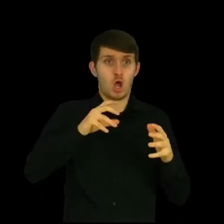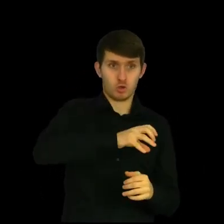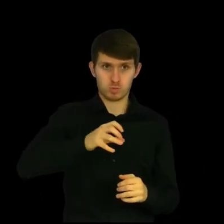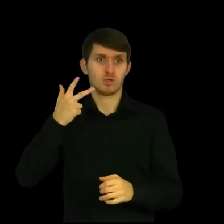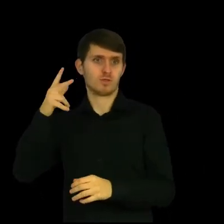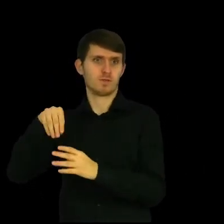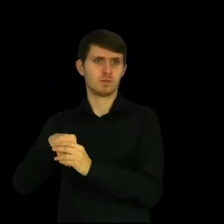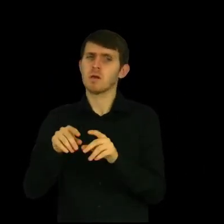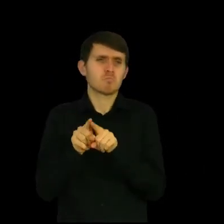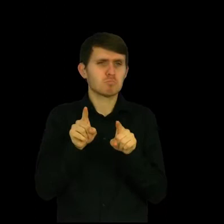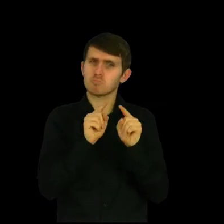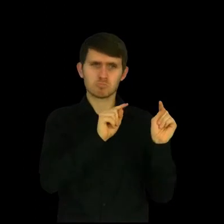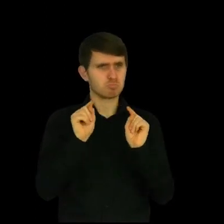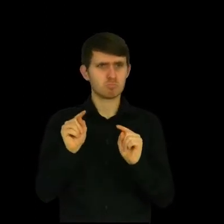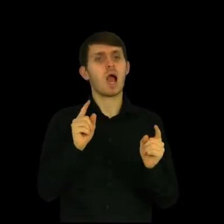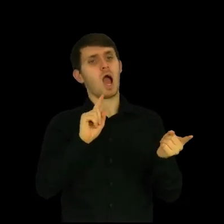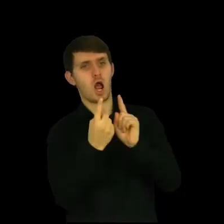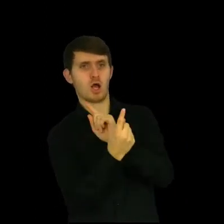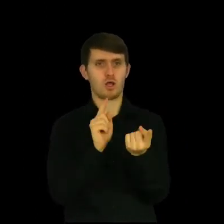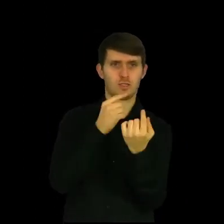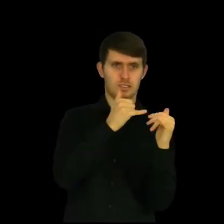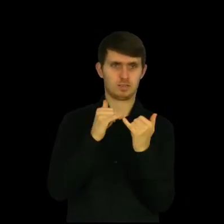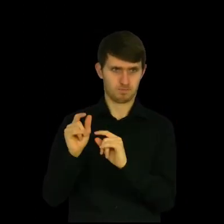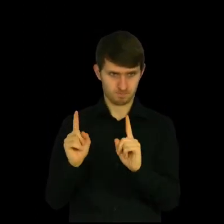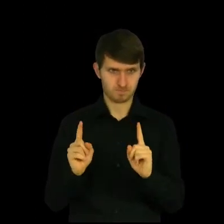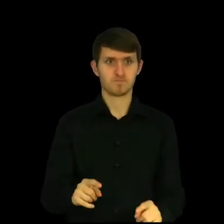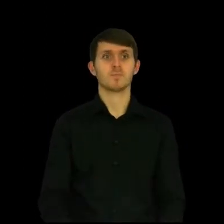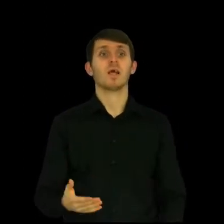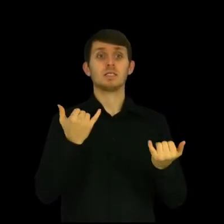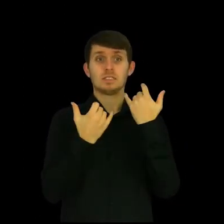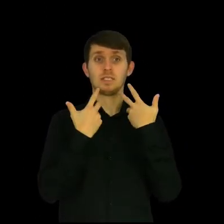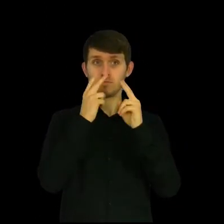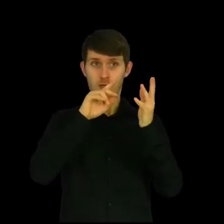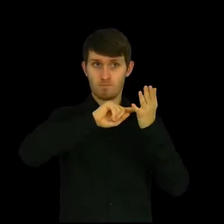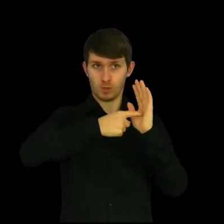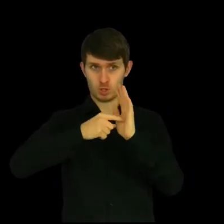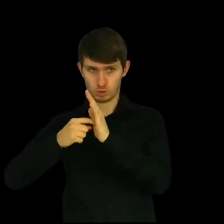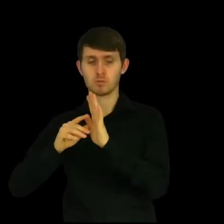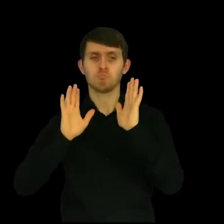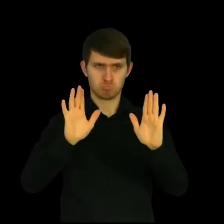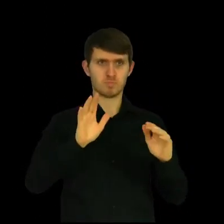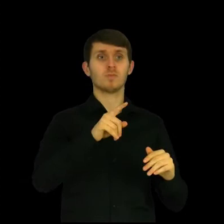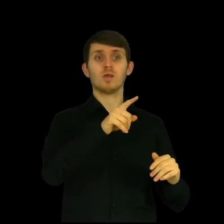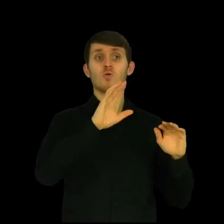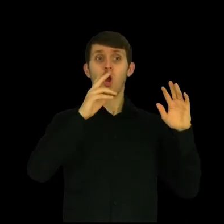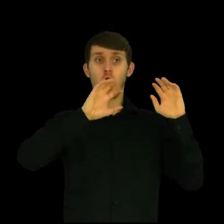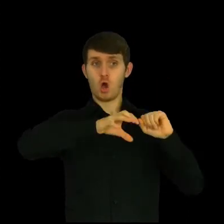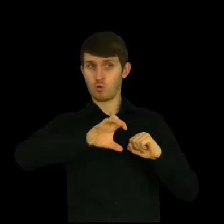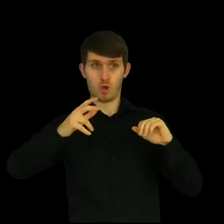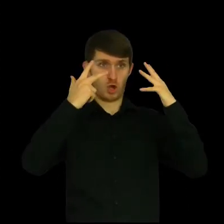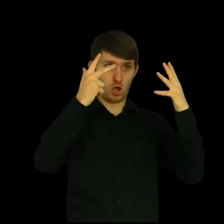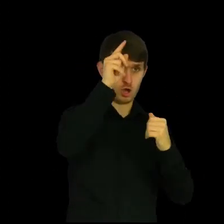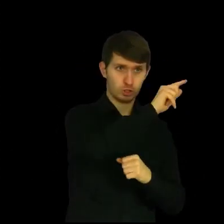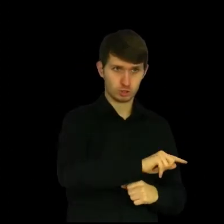one way of thinking about this, if you want to express the same thing in terms of multiplication, is if you have 8